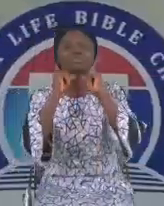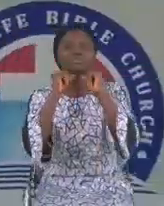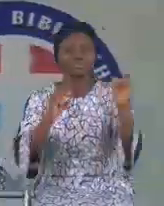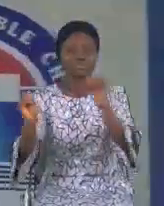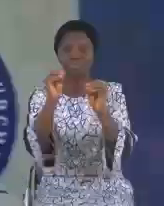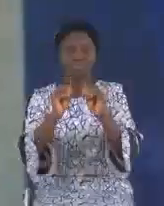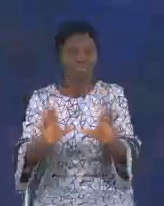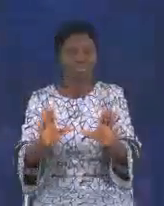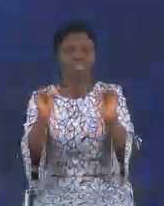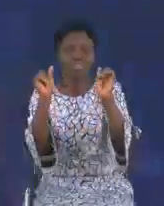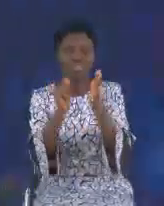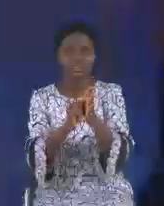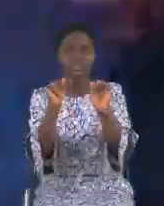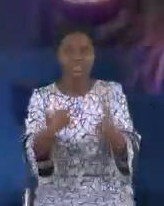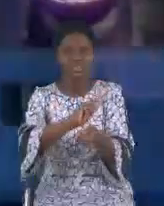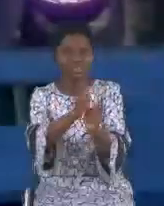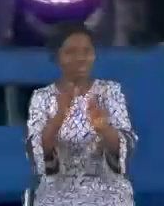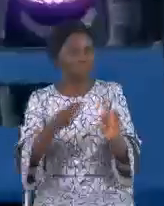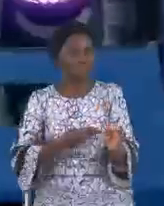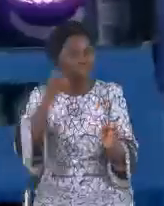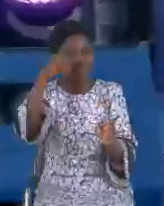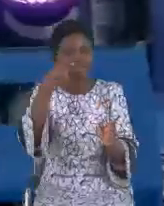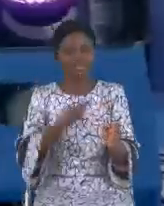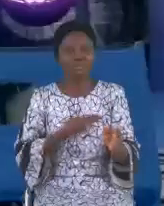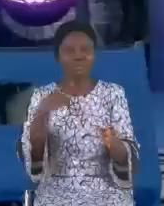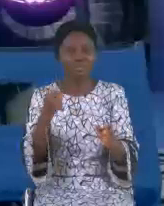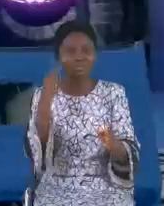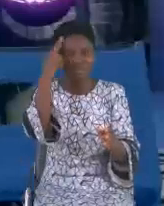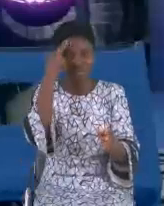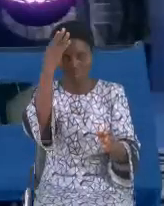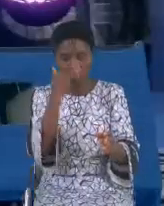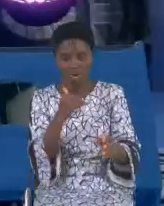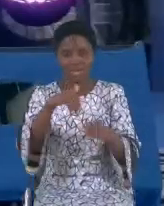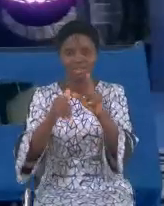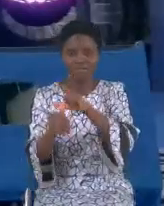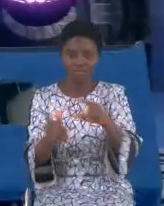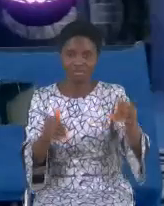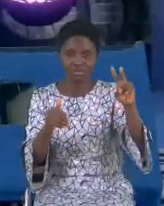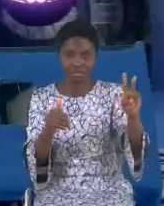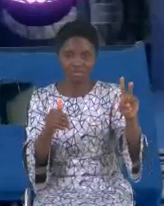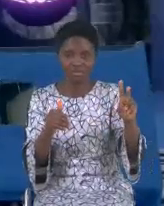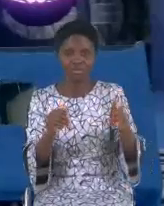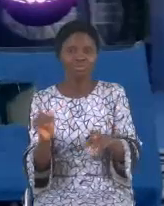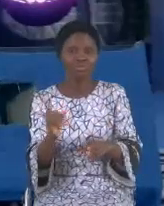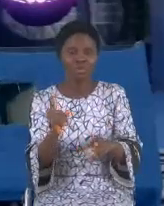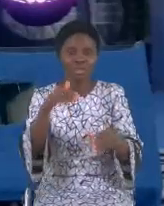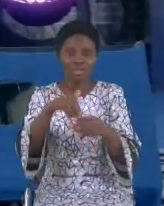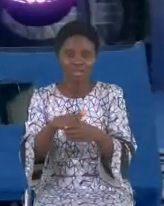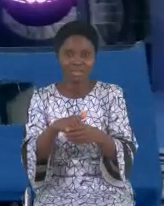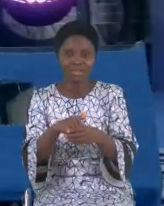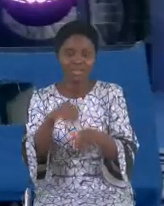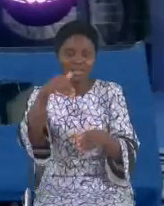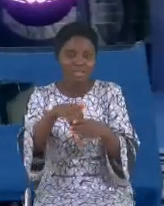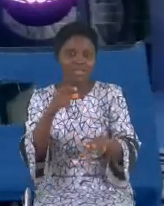it tells us the reason why. It tells us in verse 2, it says in verse 2, wherein in time past